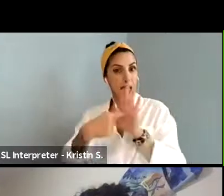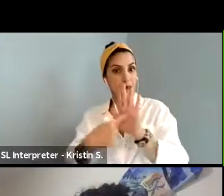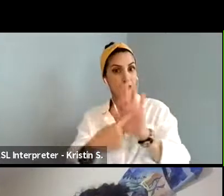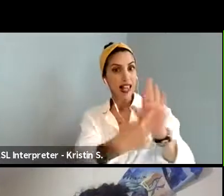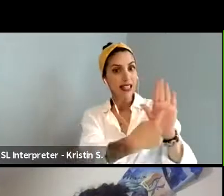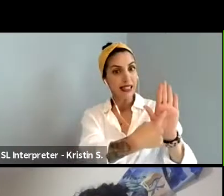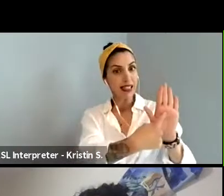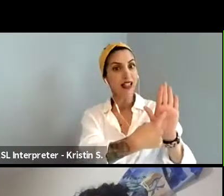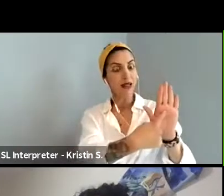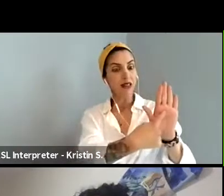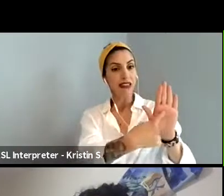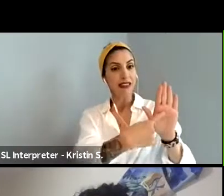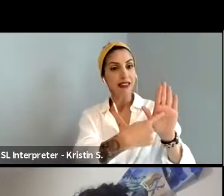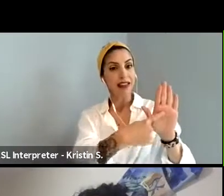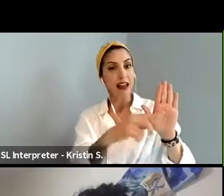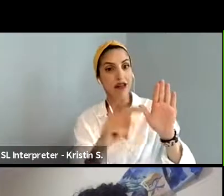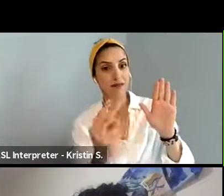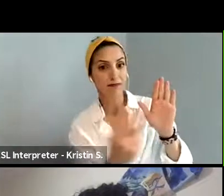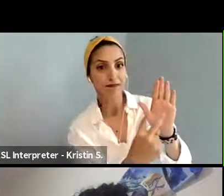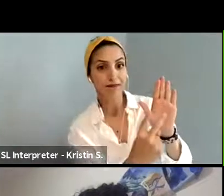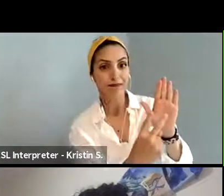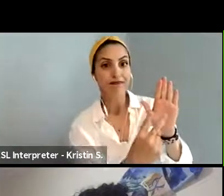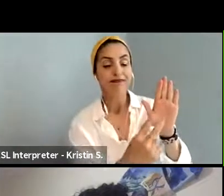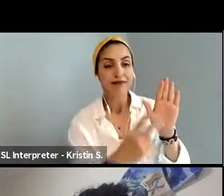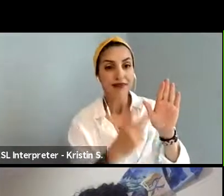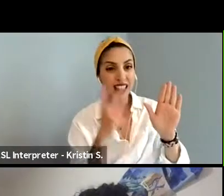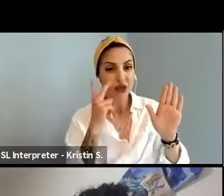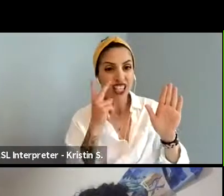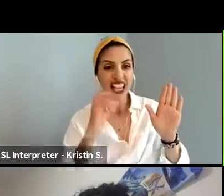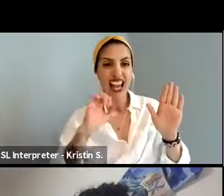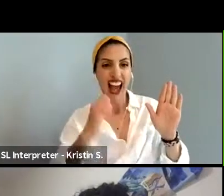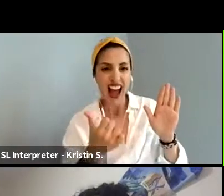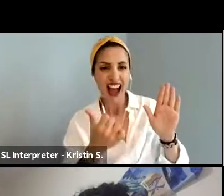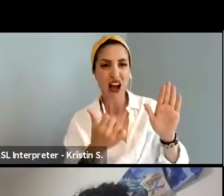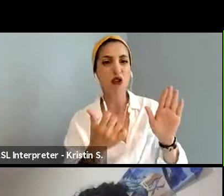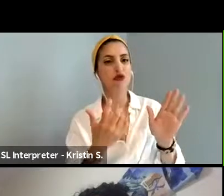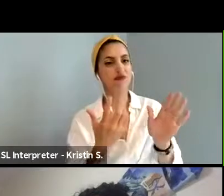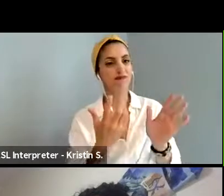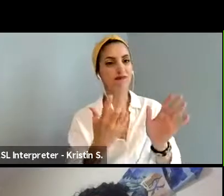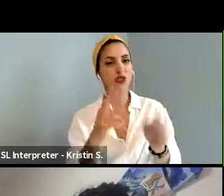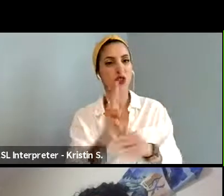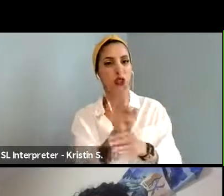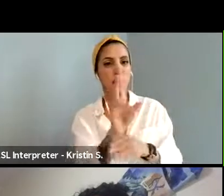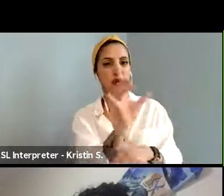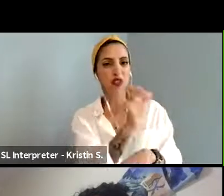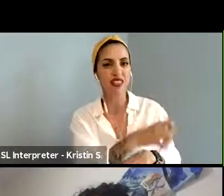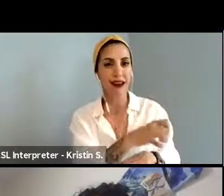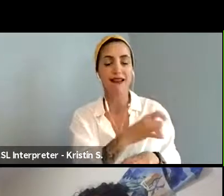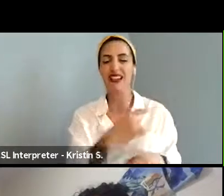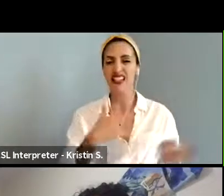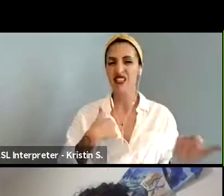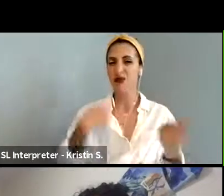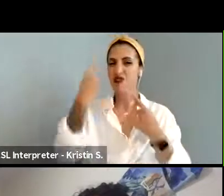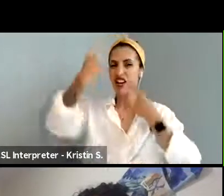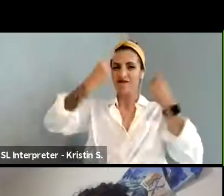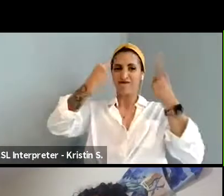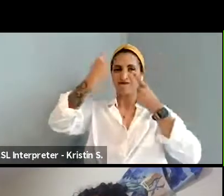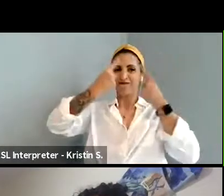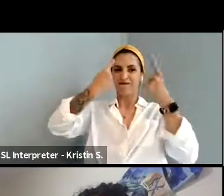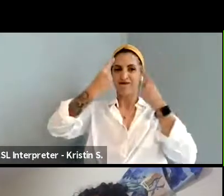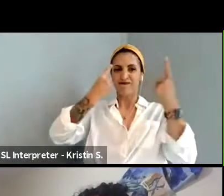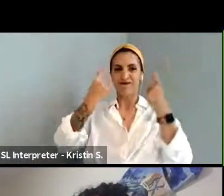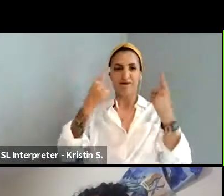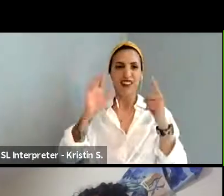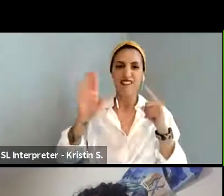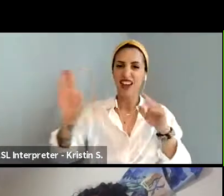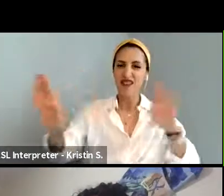see how it could be used, right? And I mean, my mind is swirling with thoughts about all of the things you guys are